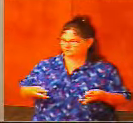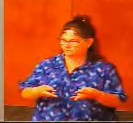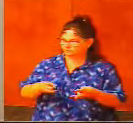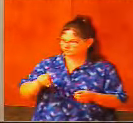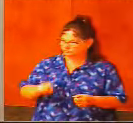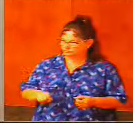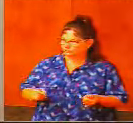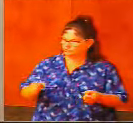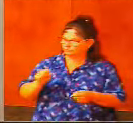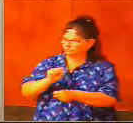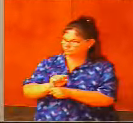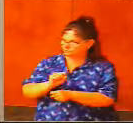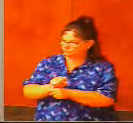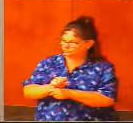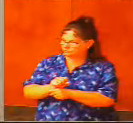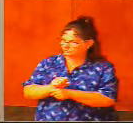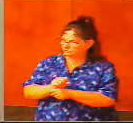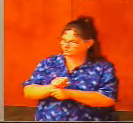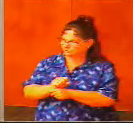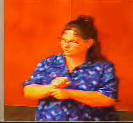to work.